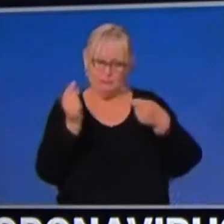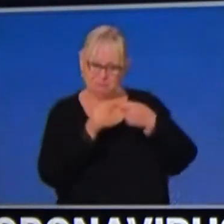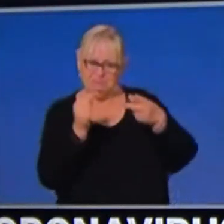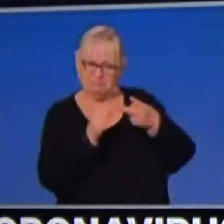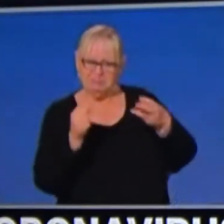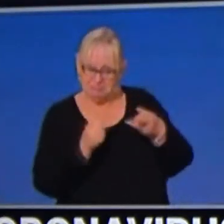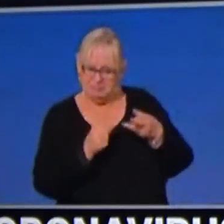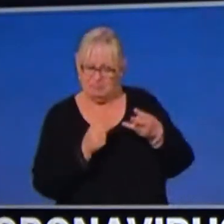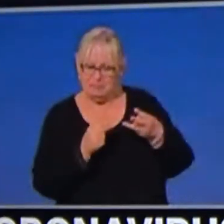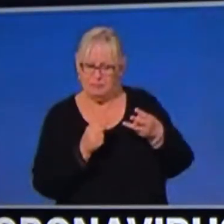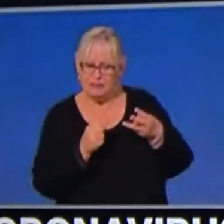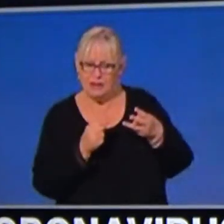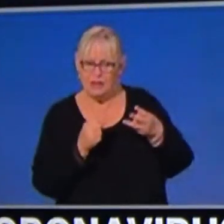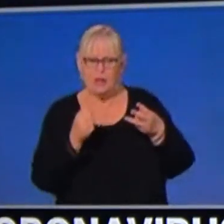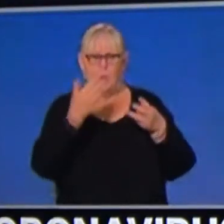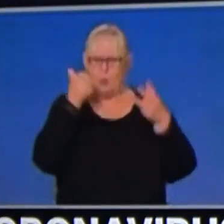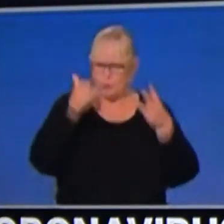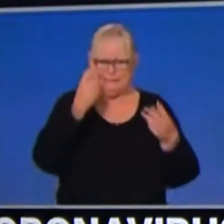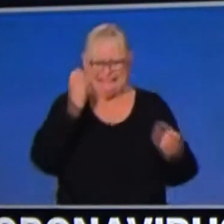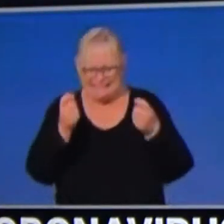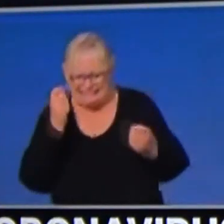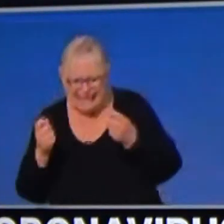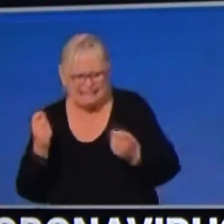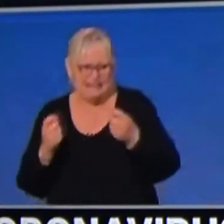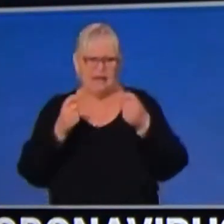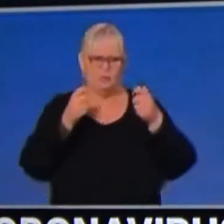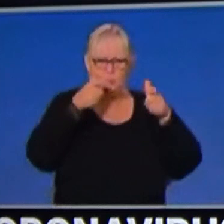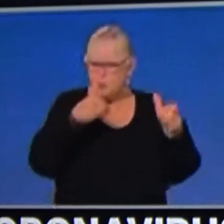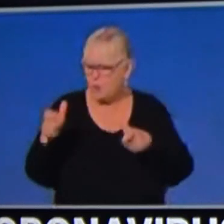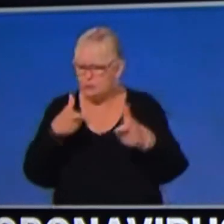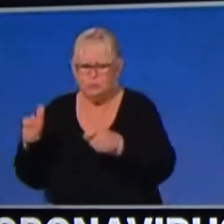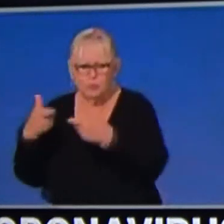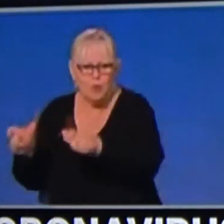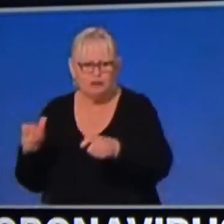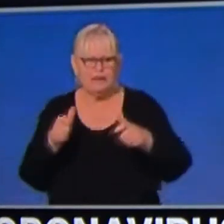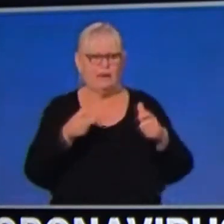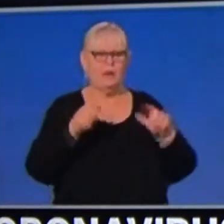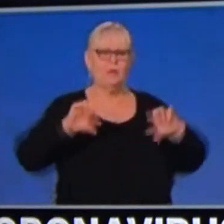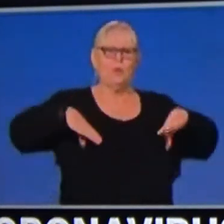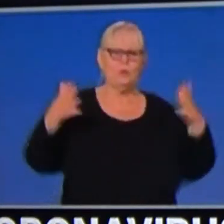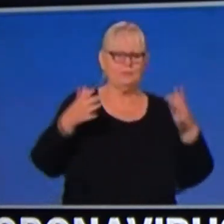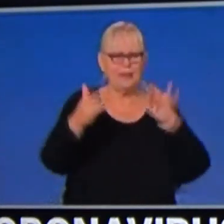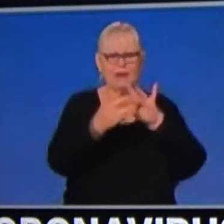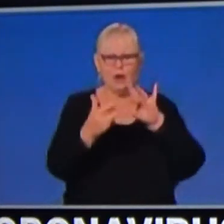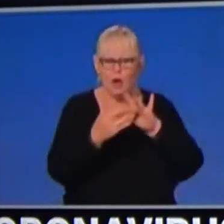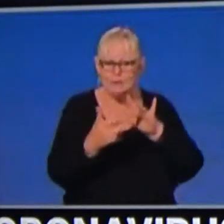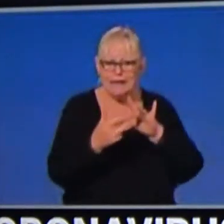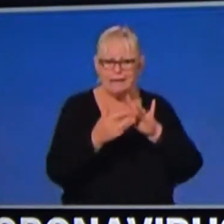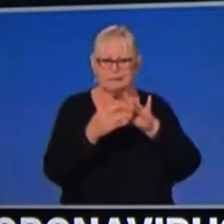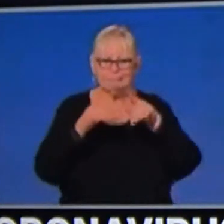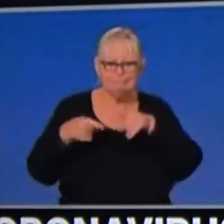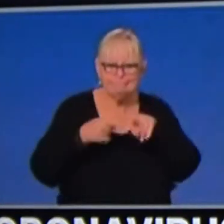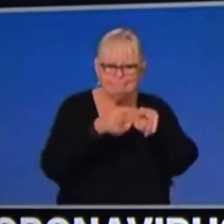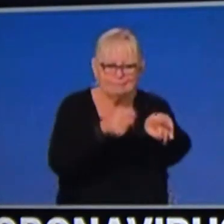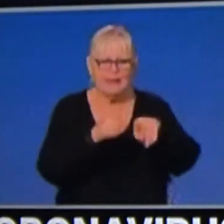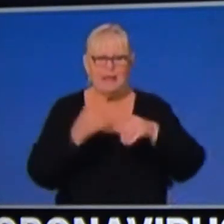the broader testing regime for surveillance, the automated contact tracing regime in place, and